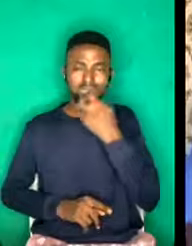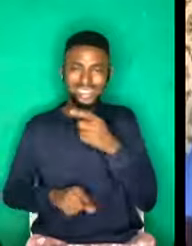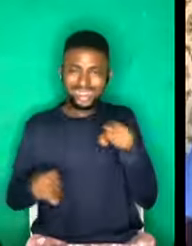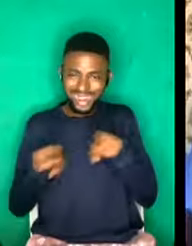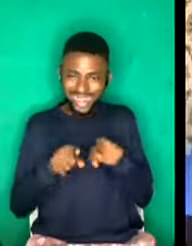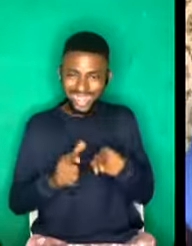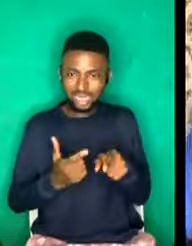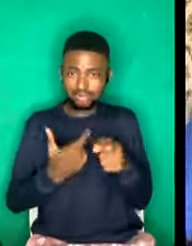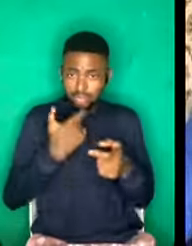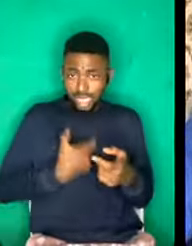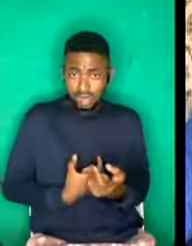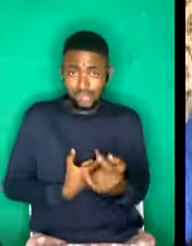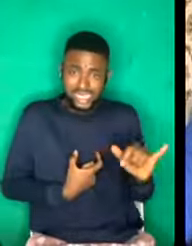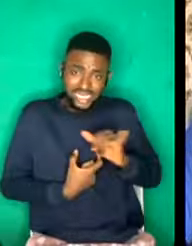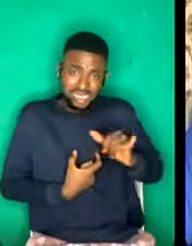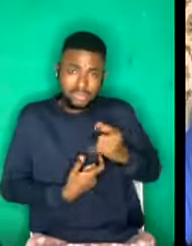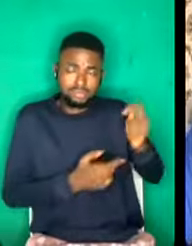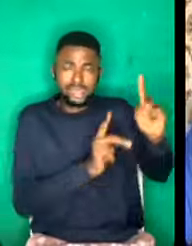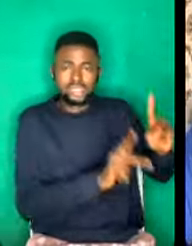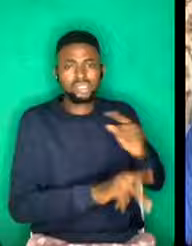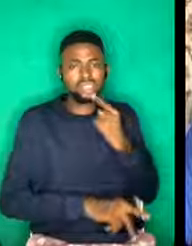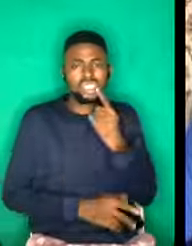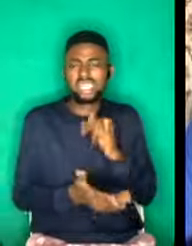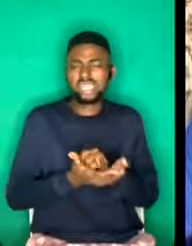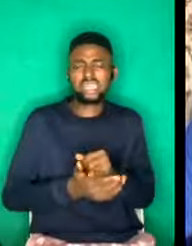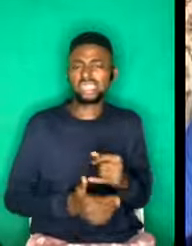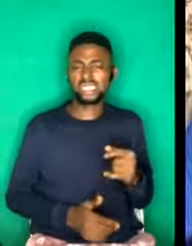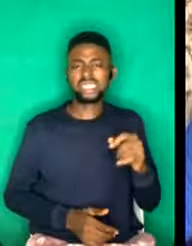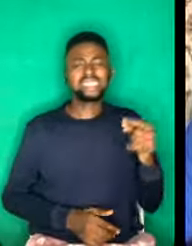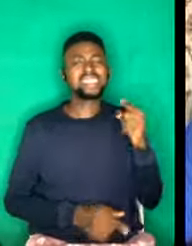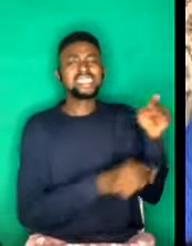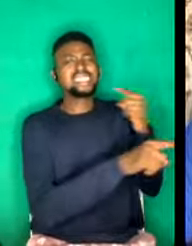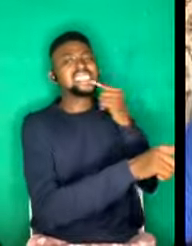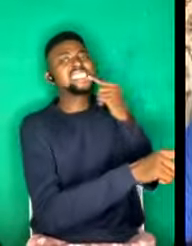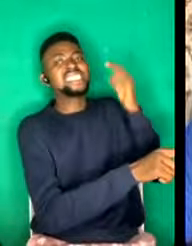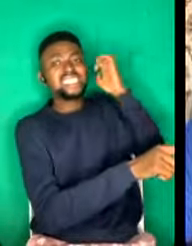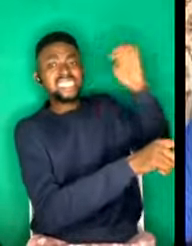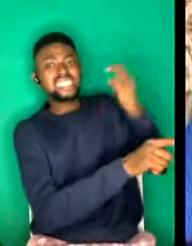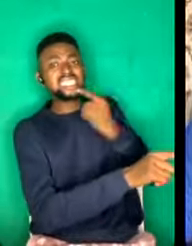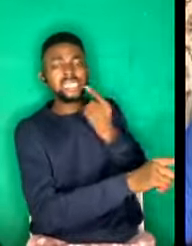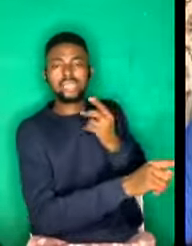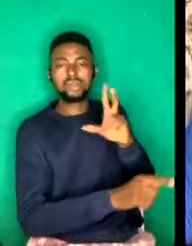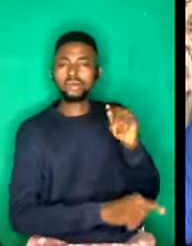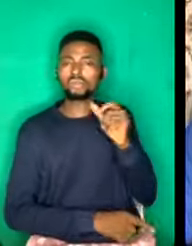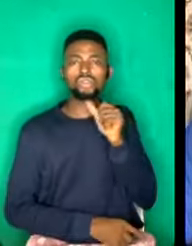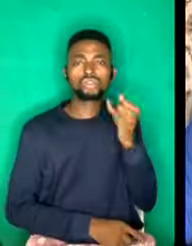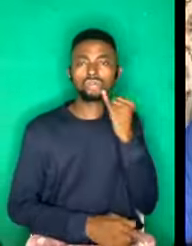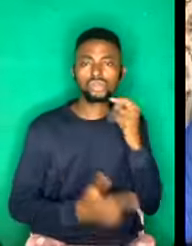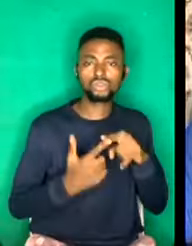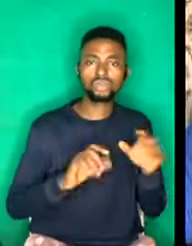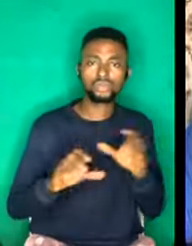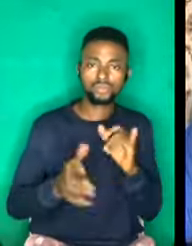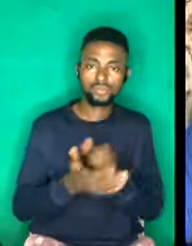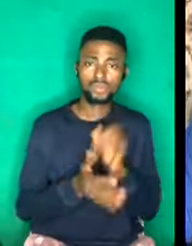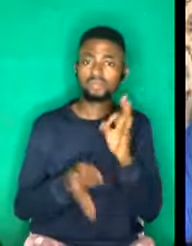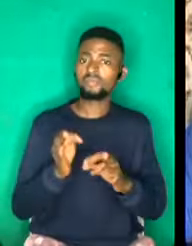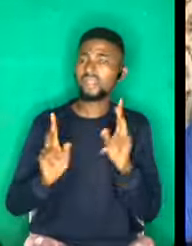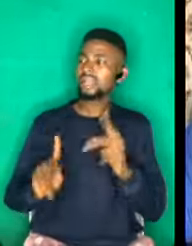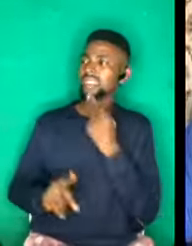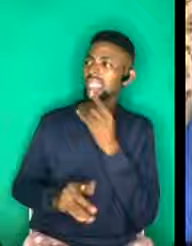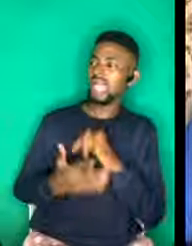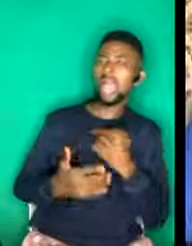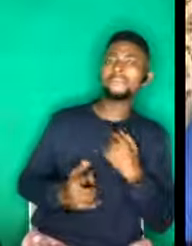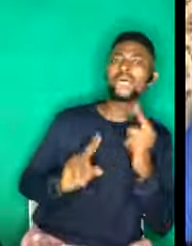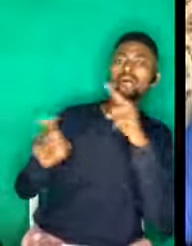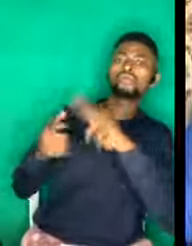It's not you Yeah. said this. No, you're not supposed to do that. Yeah. If the person So, said I'm going to school,